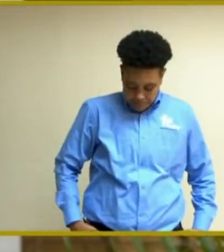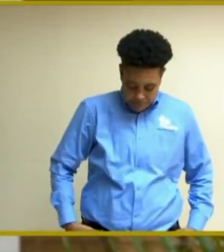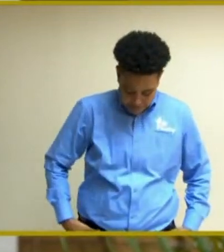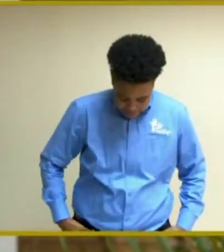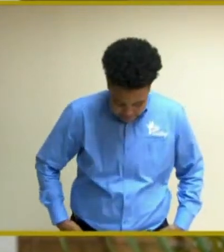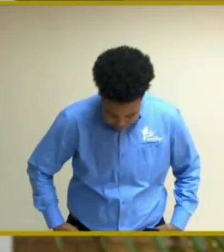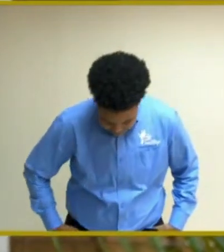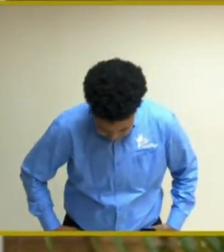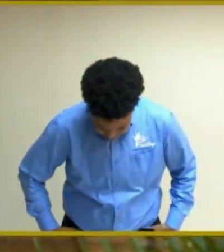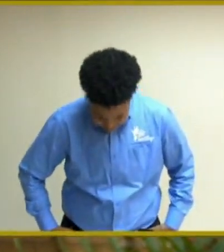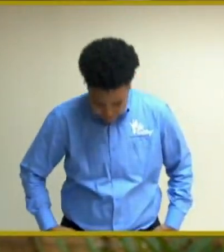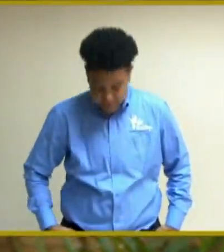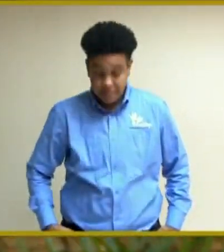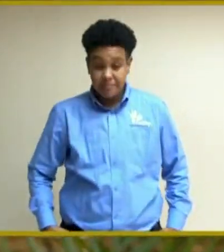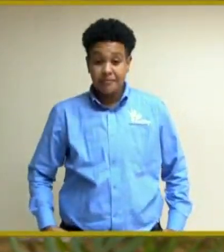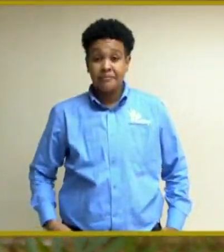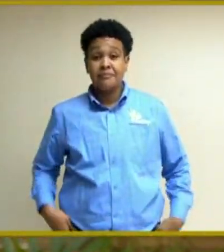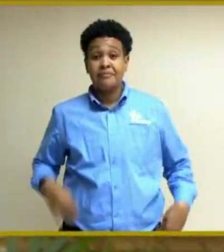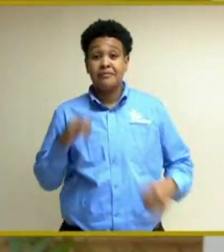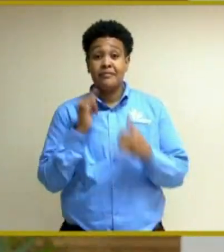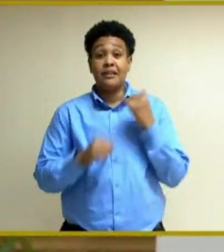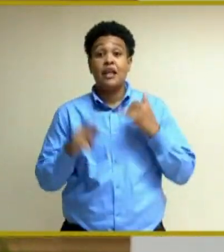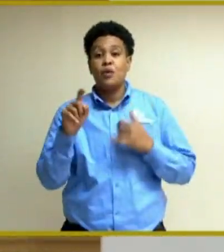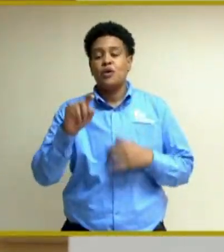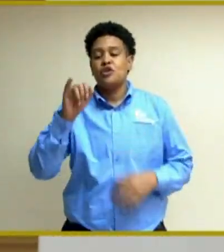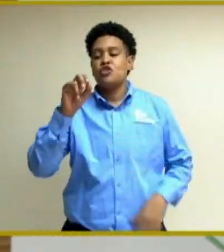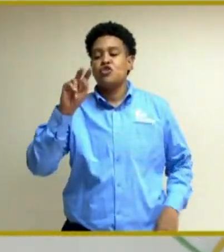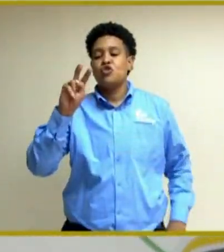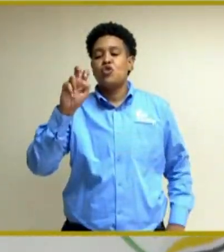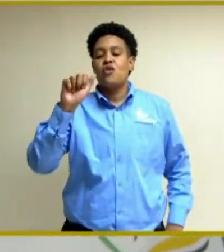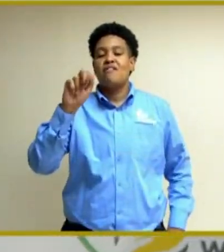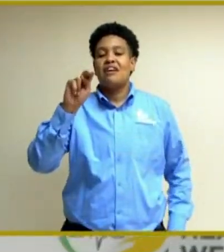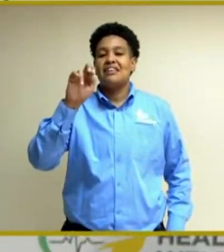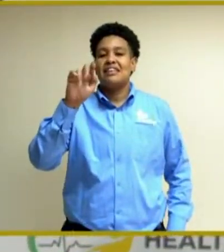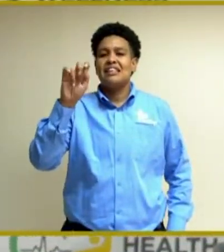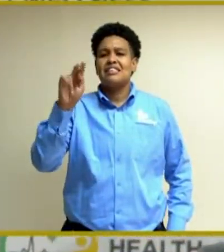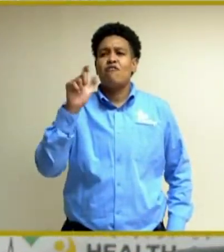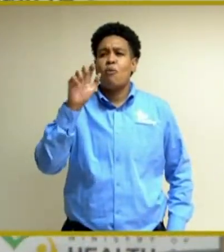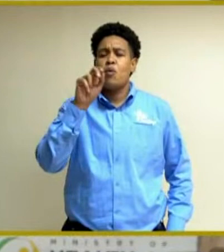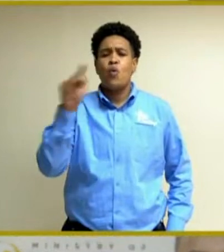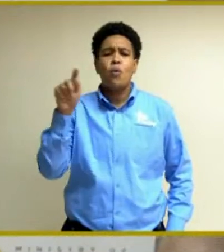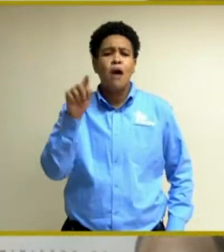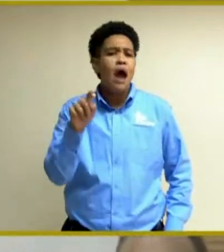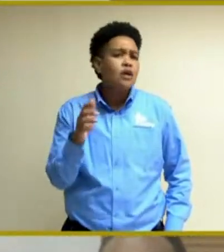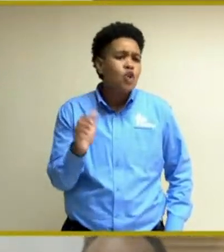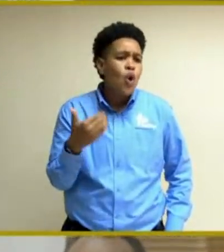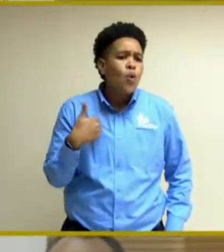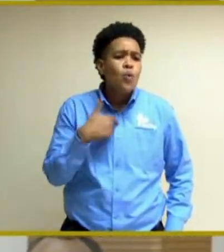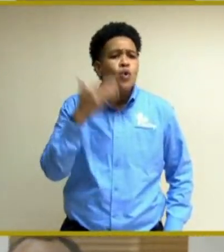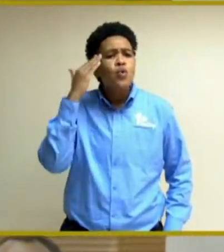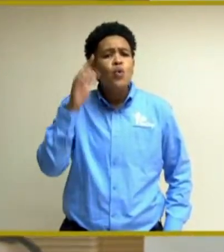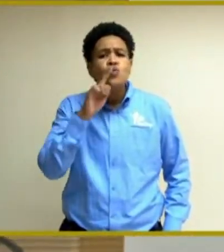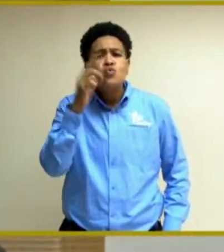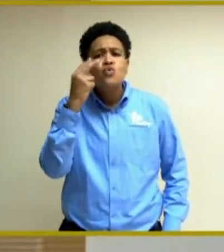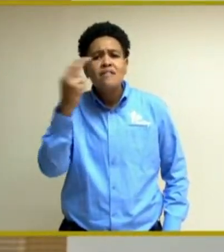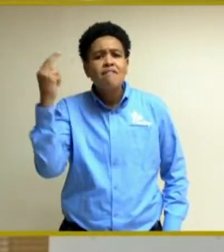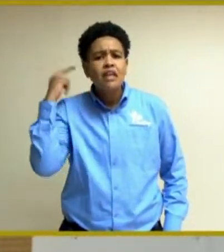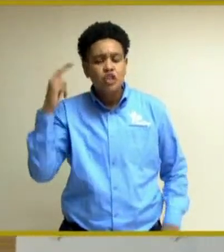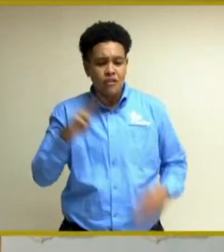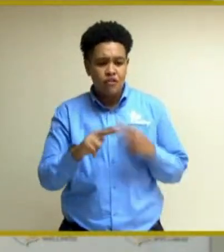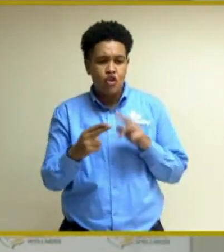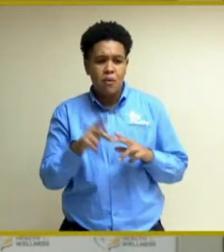Thank you very much, Minister. A final question from Job Nelson from Loop. He's asking, how do we know the true reflection of the figures